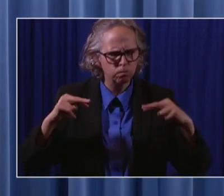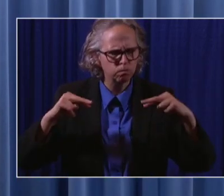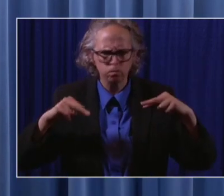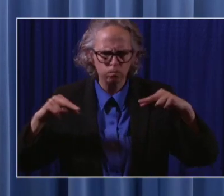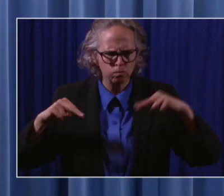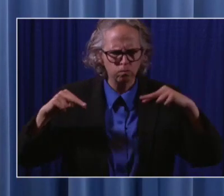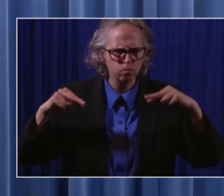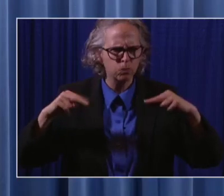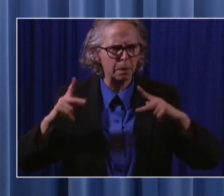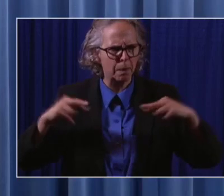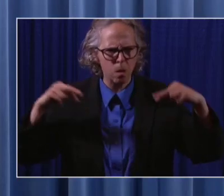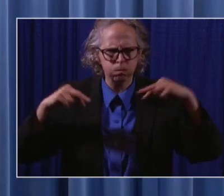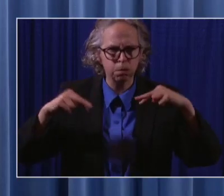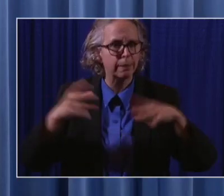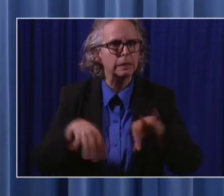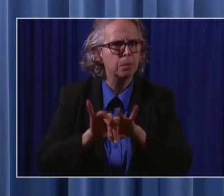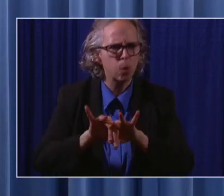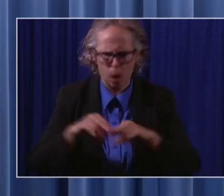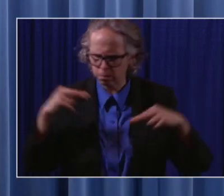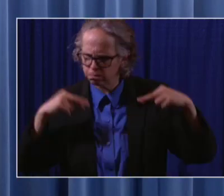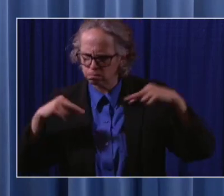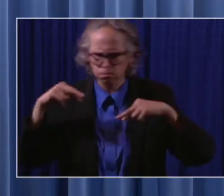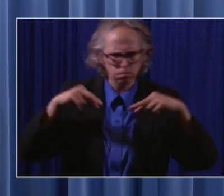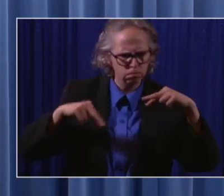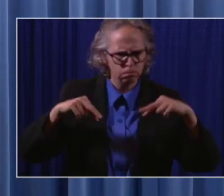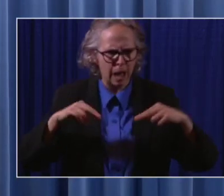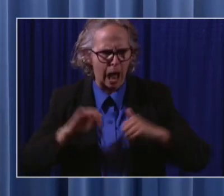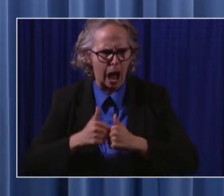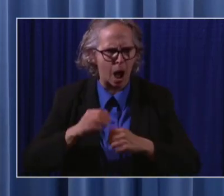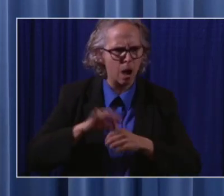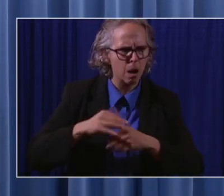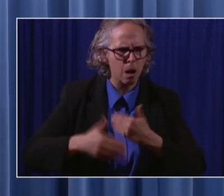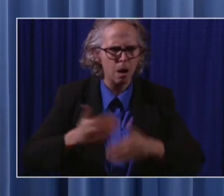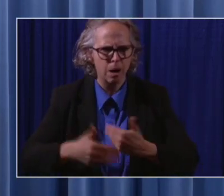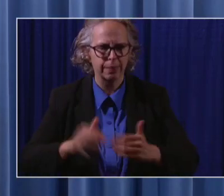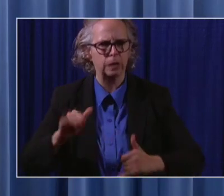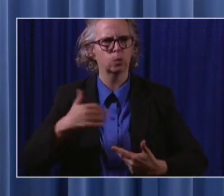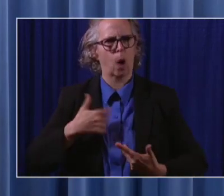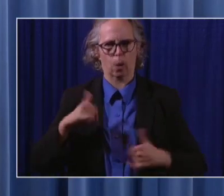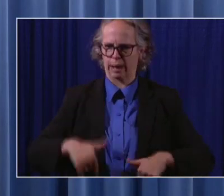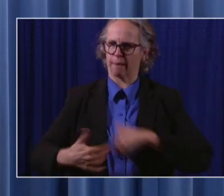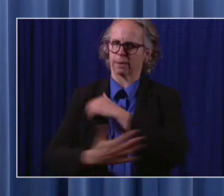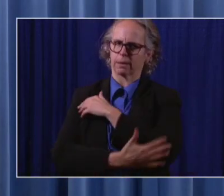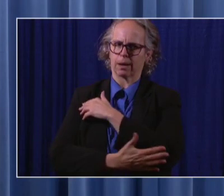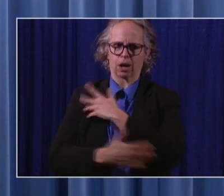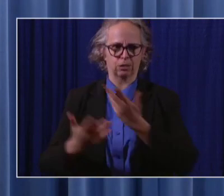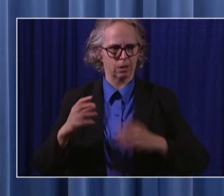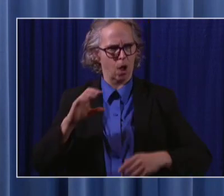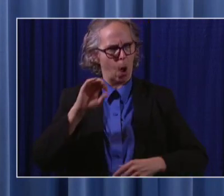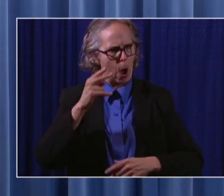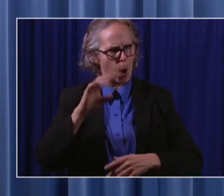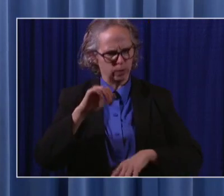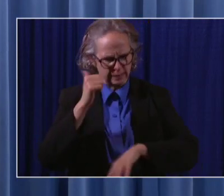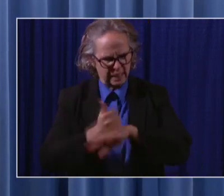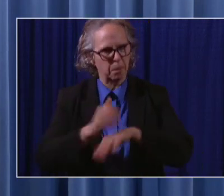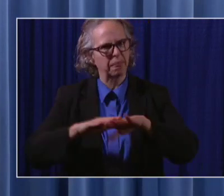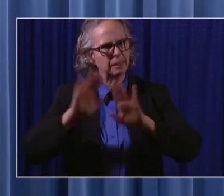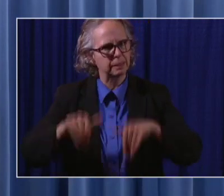is very, very important. And we've set up that system in this country, set up that system in Ohio, and it works exceedingly well.